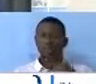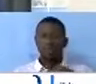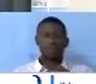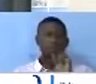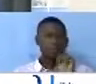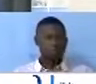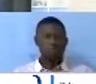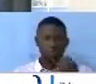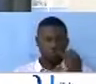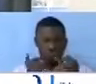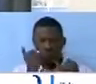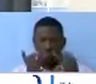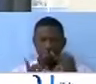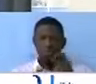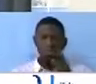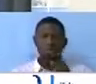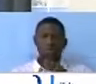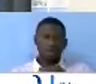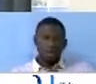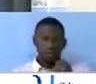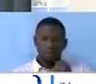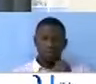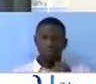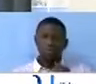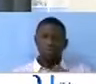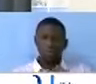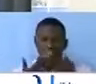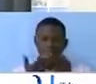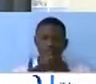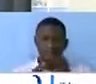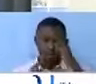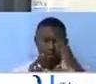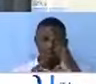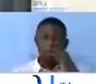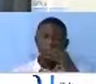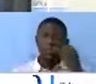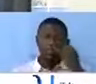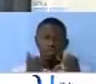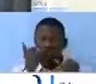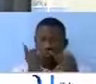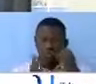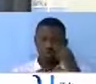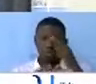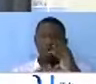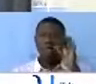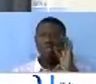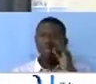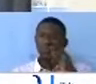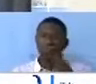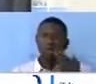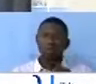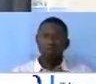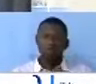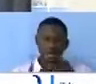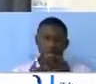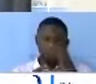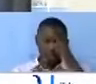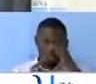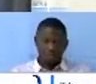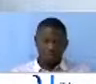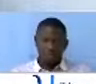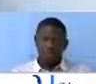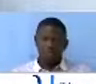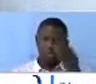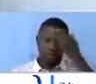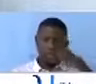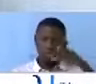rude. But you are refusing to give a rude answer. That's why you say you want to respect the commission. So we're talking about the same thing, I guess. What